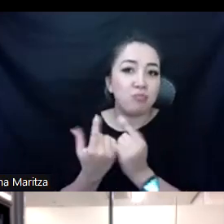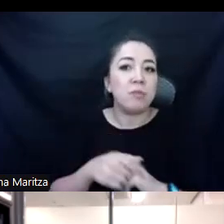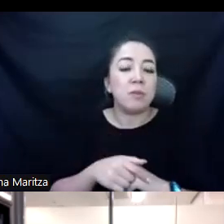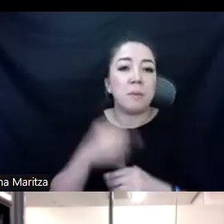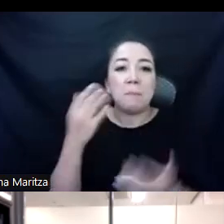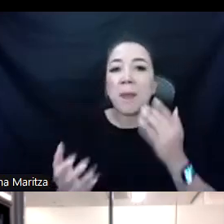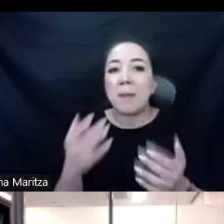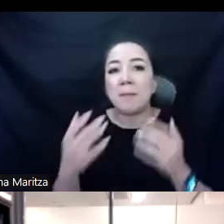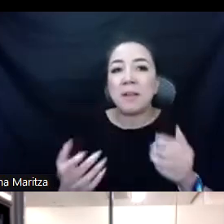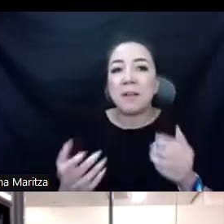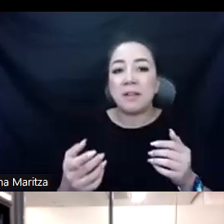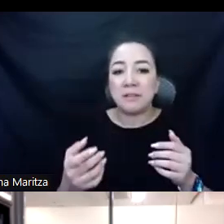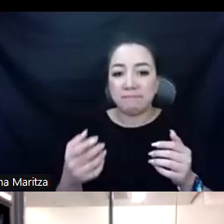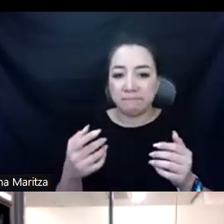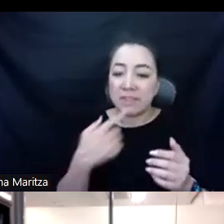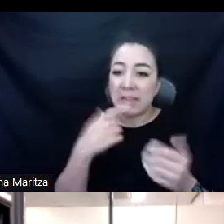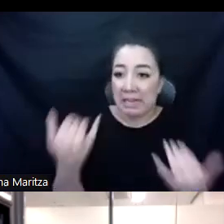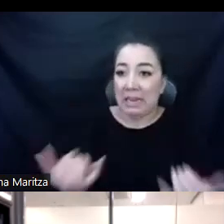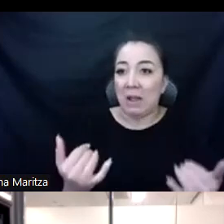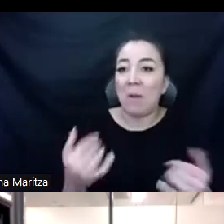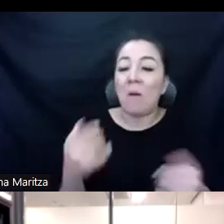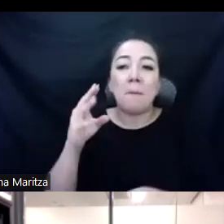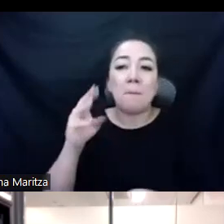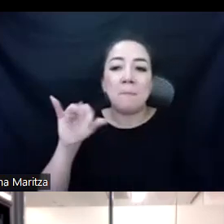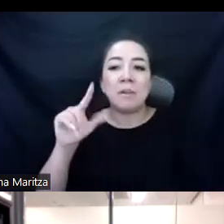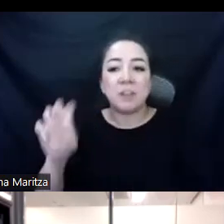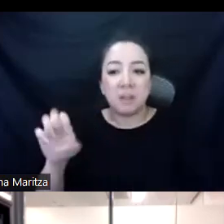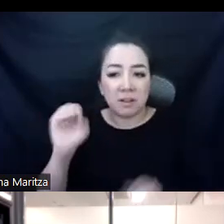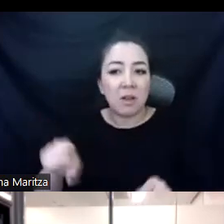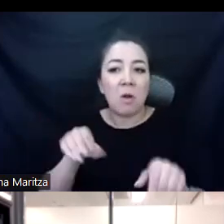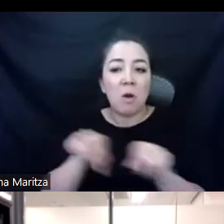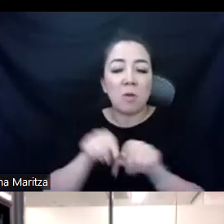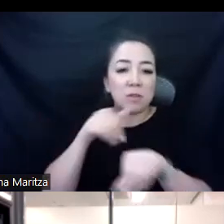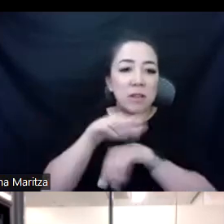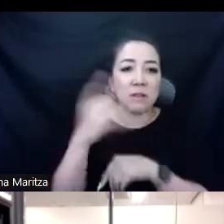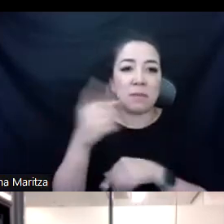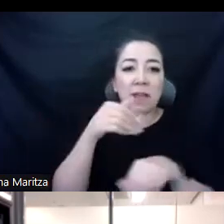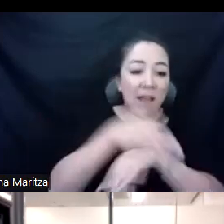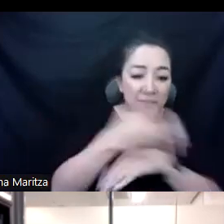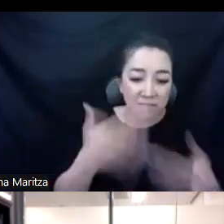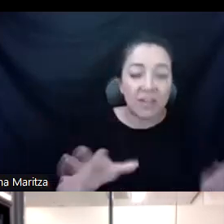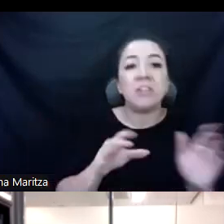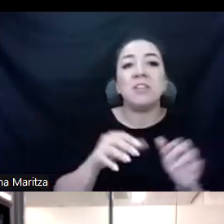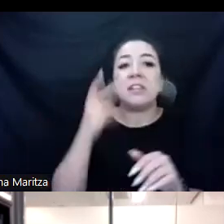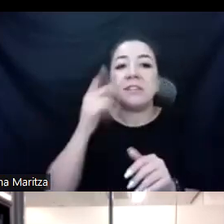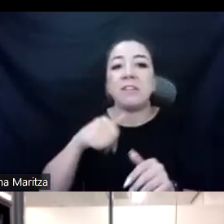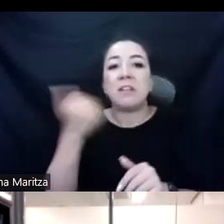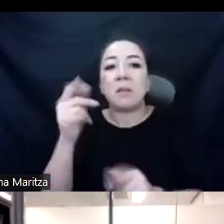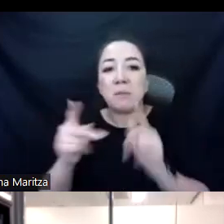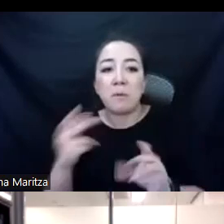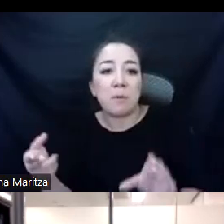maybe say so now, but Michelle can also send out something afterwards to see if there's other people that want to